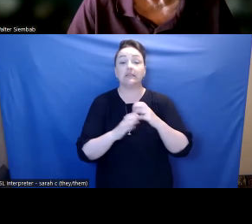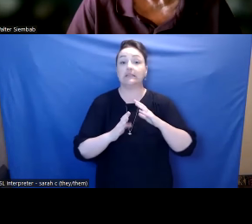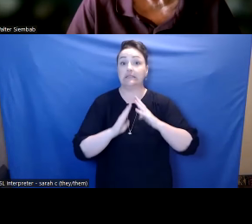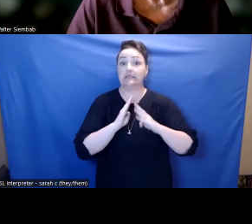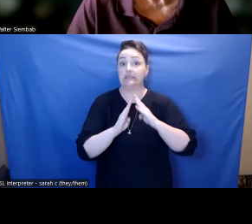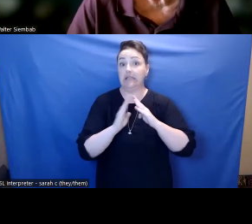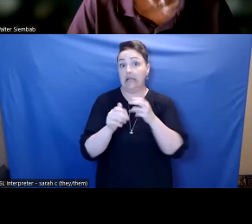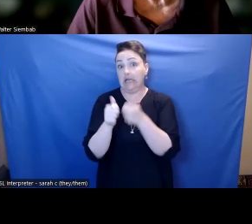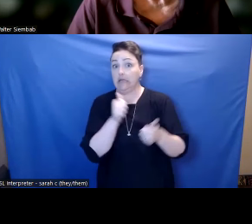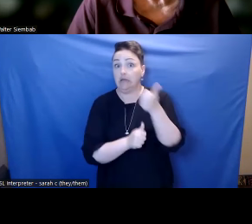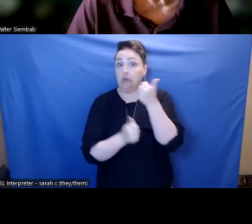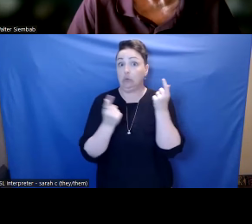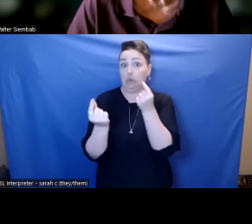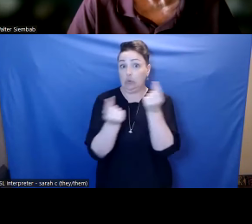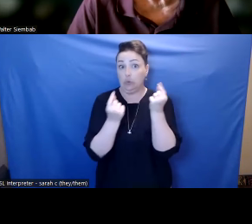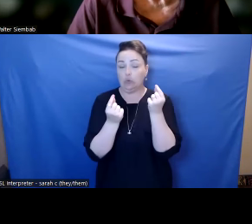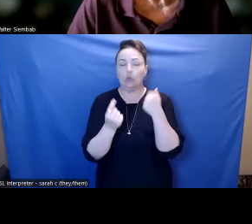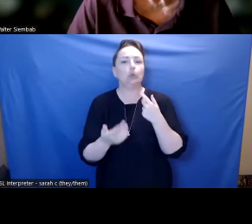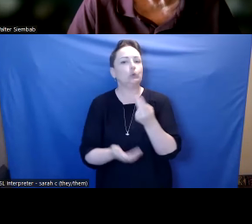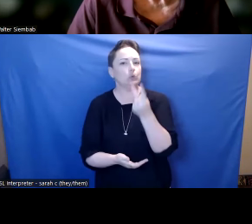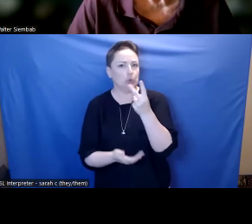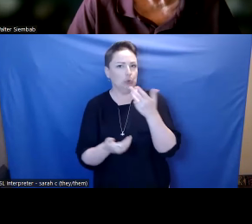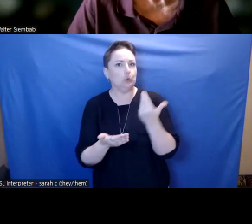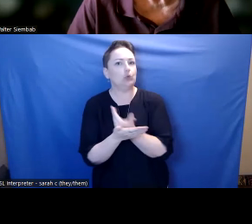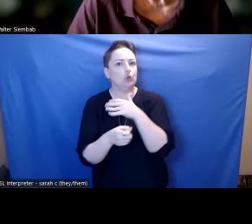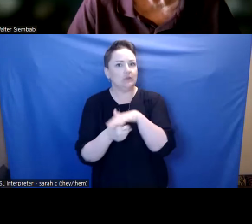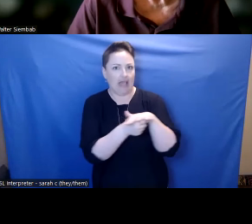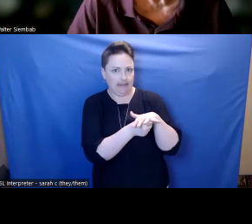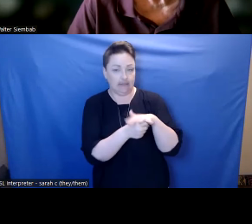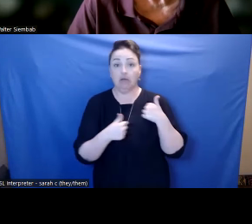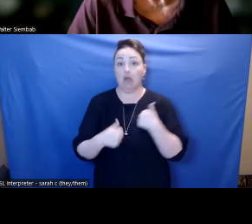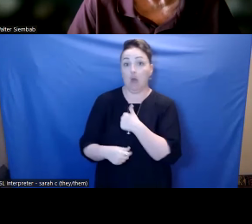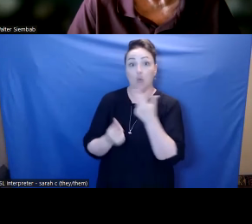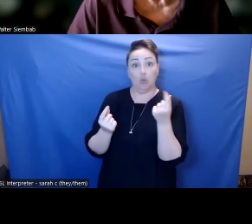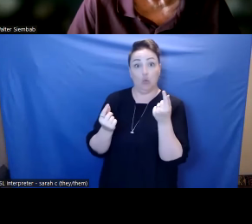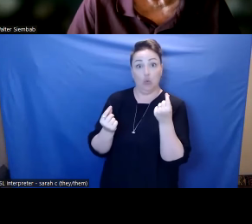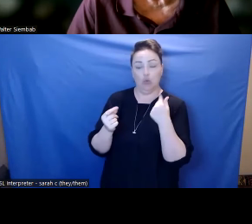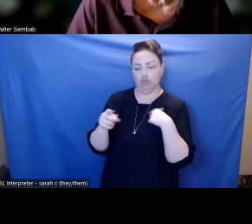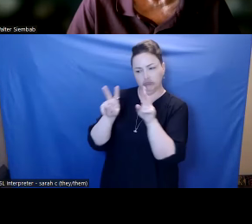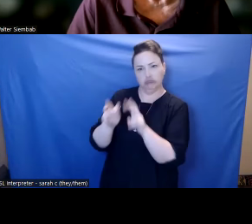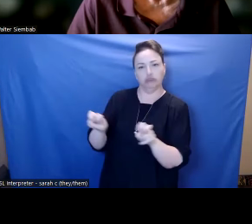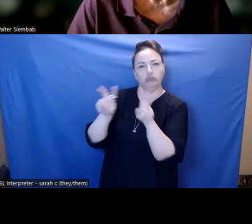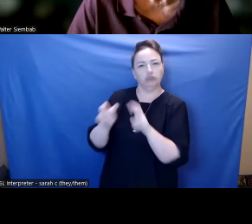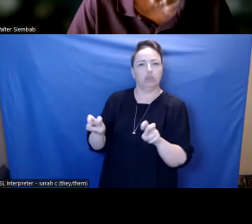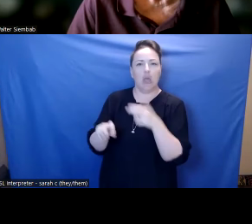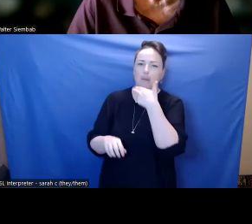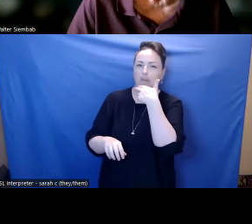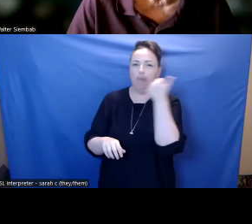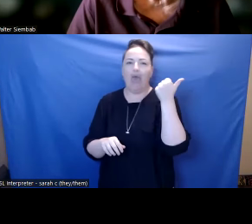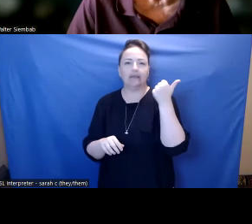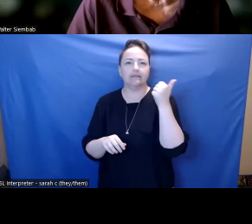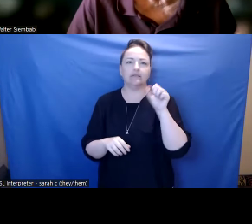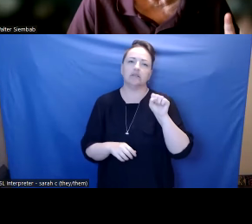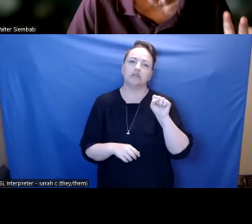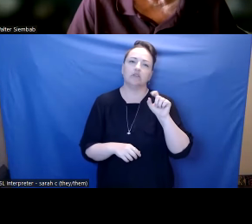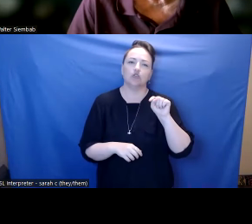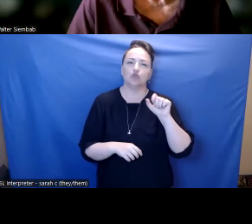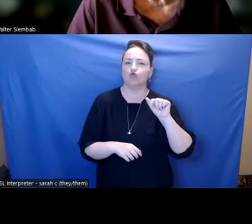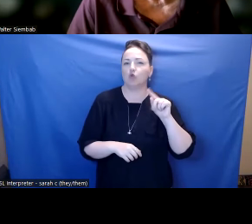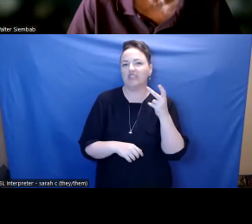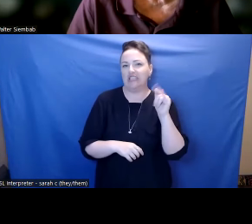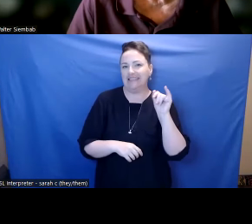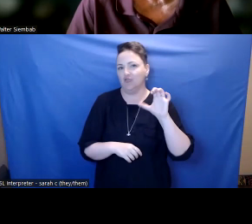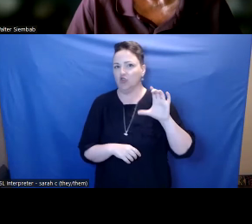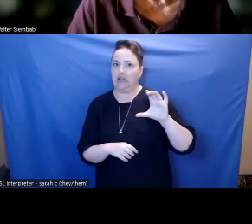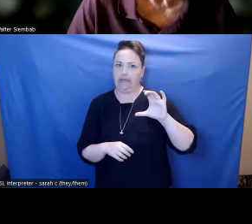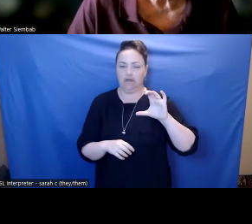And what we're going to do is take a look at which of those sites would have strategic value. Jonathan, go on. So we